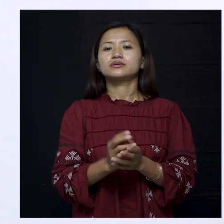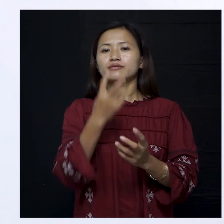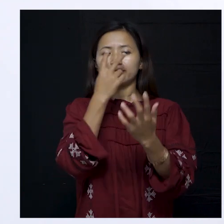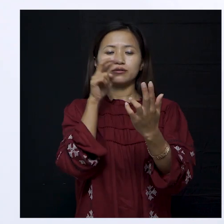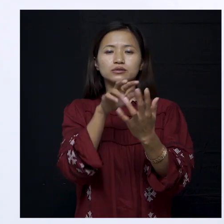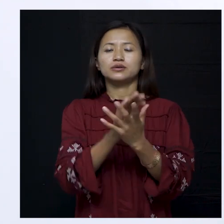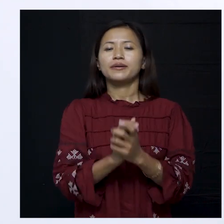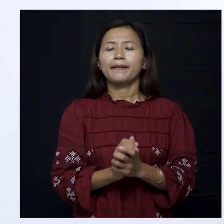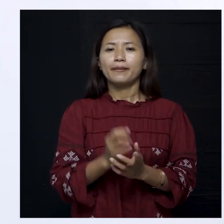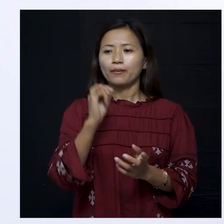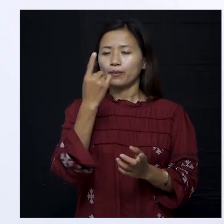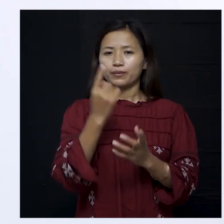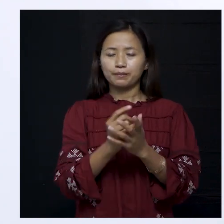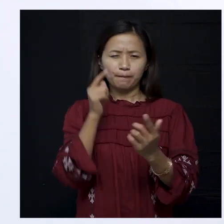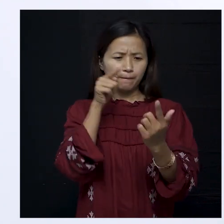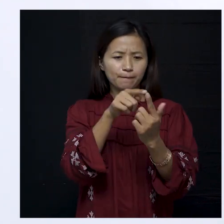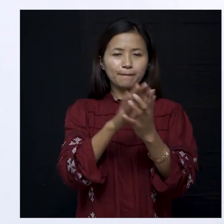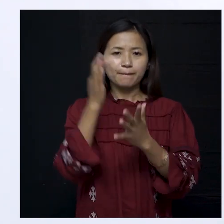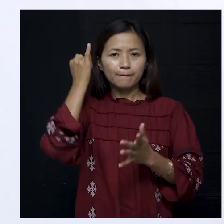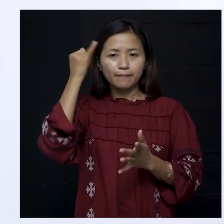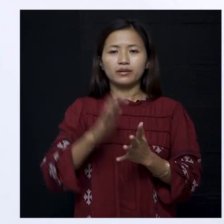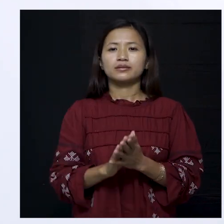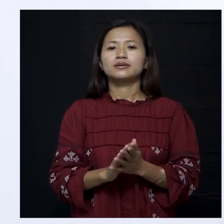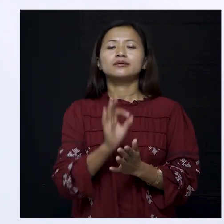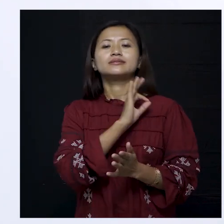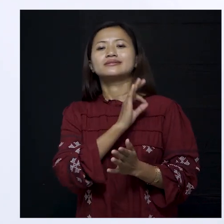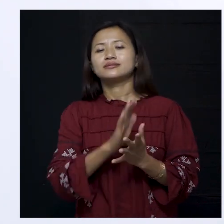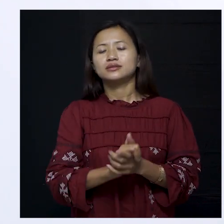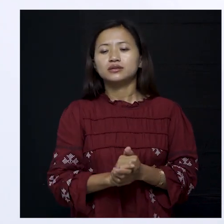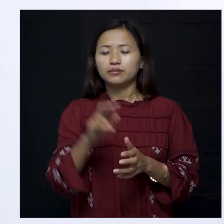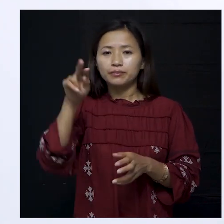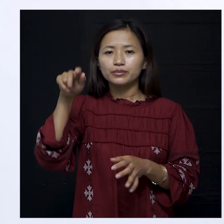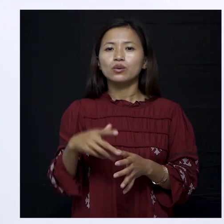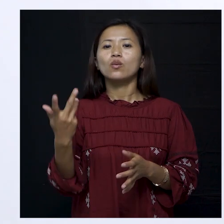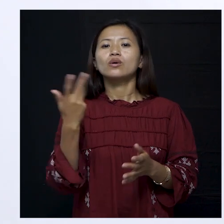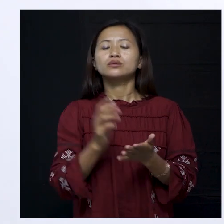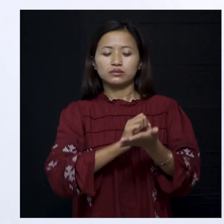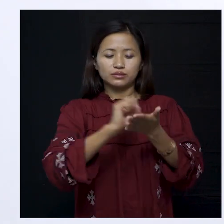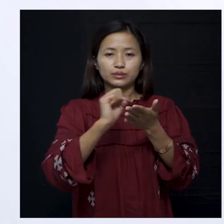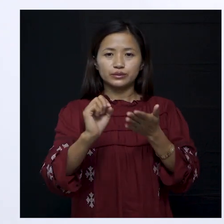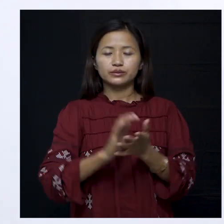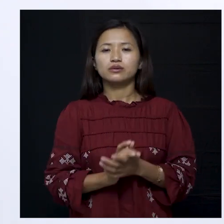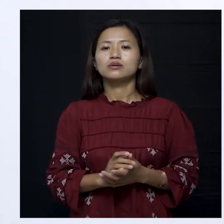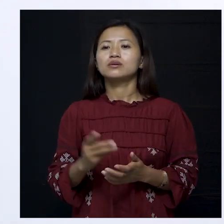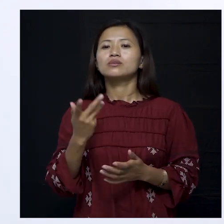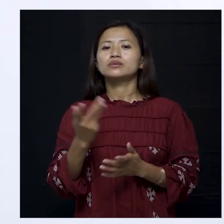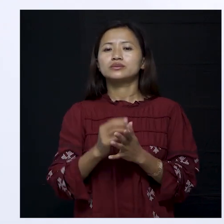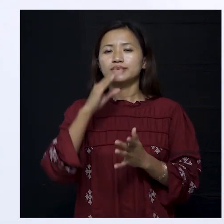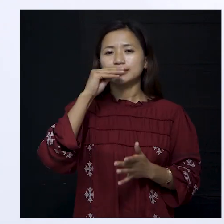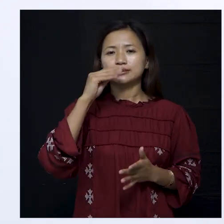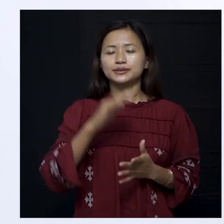main idea which gives more interest and which gives more meaning to what you are writing and to what you are